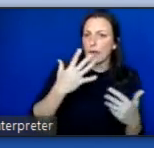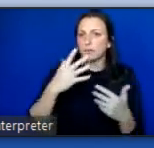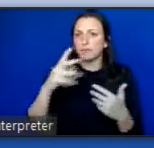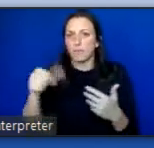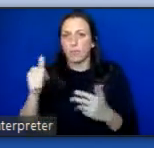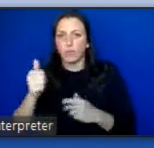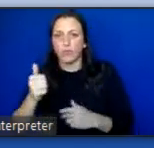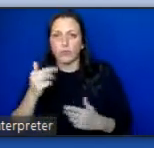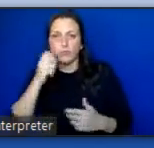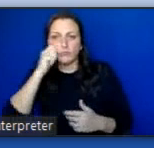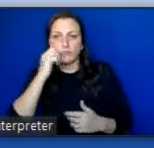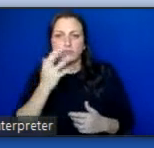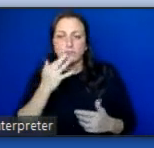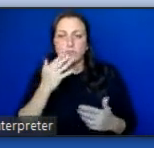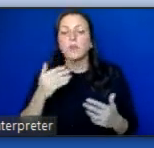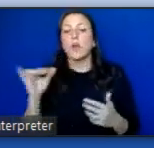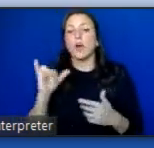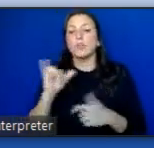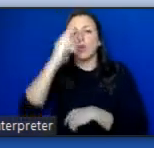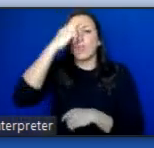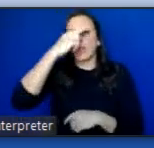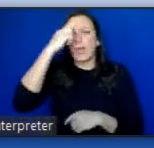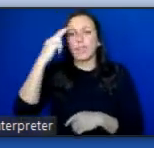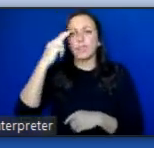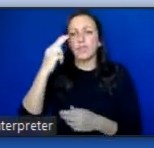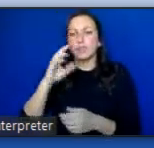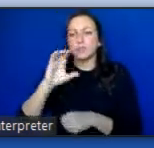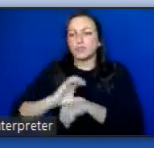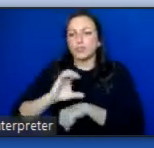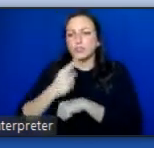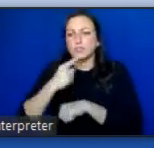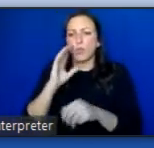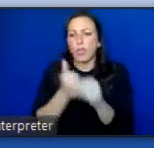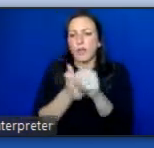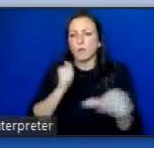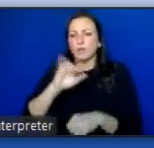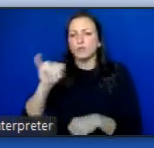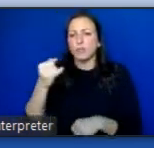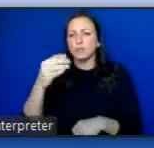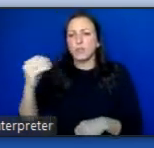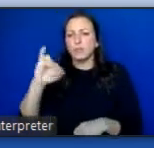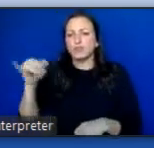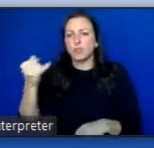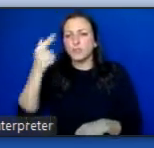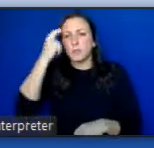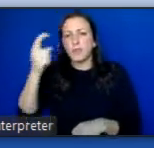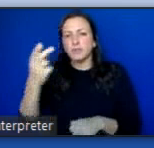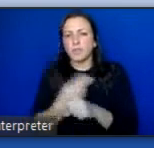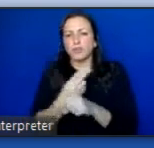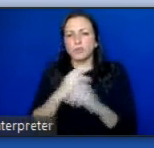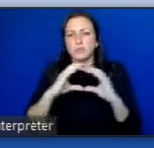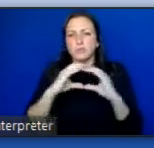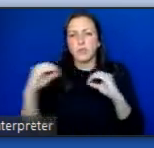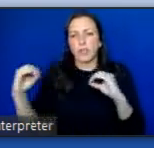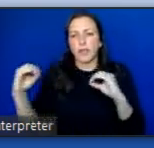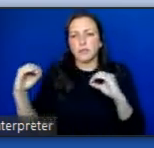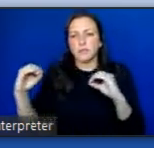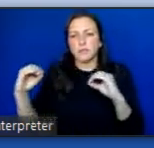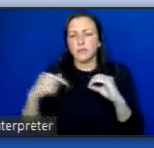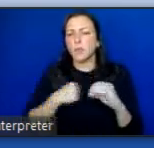guidance to avoid the Johnson & Johnson vaccine because of the use of cell lines. And I